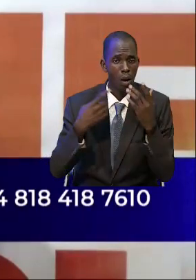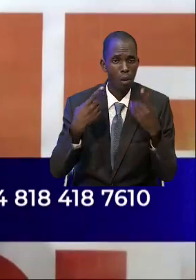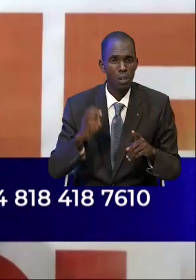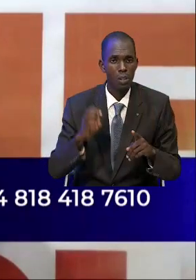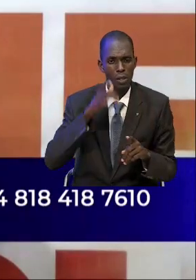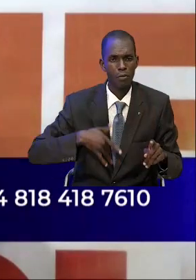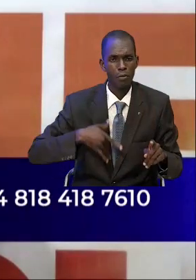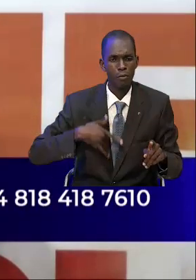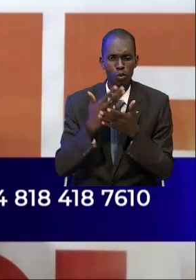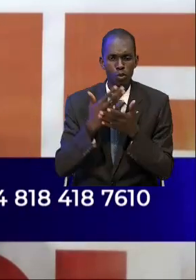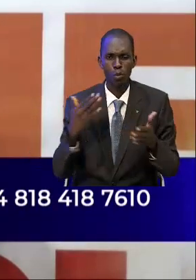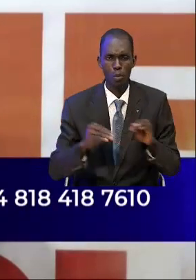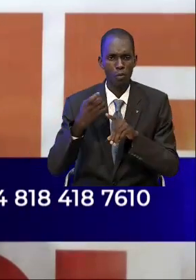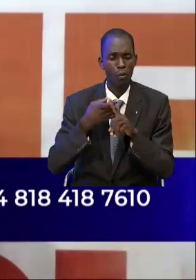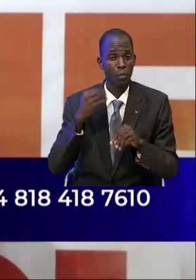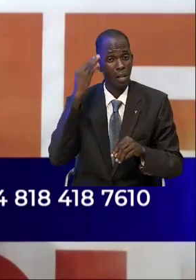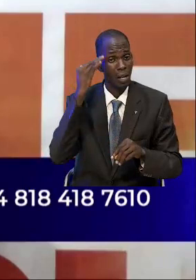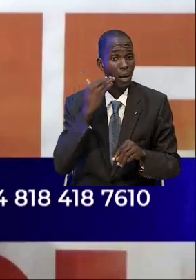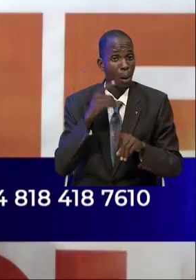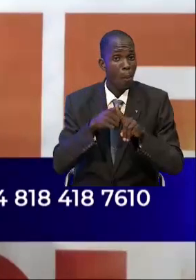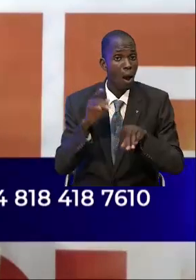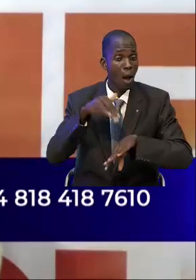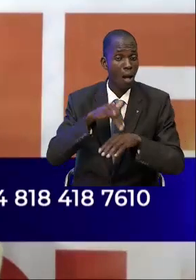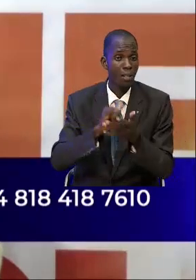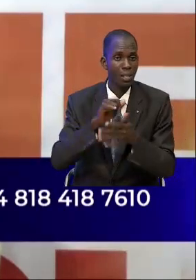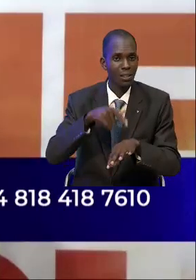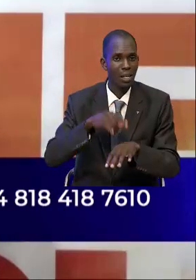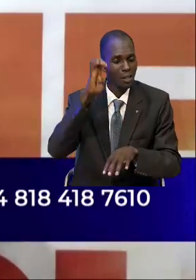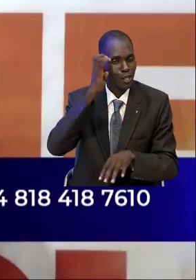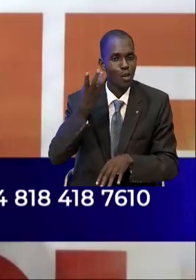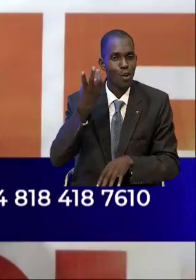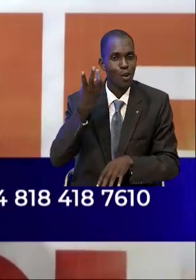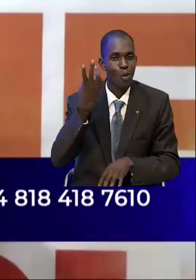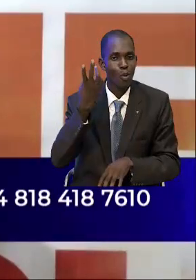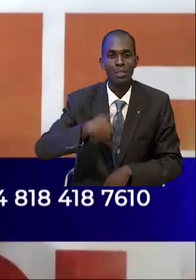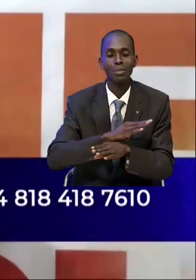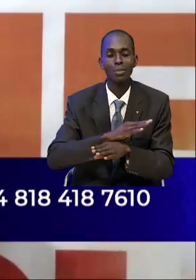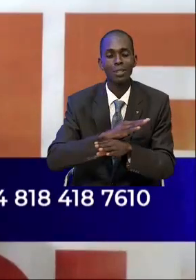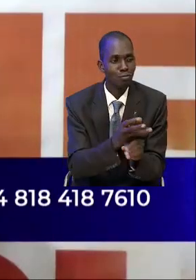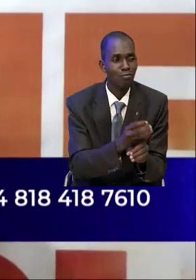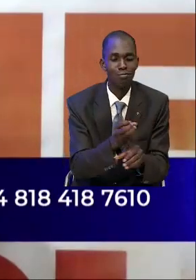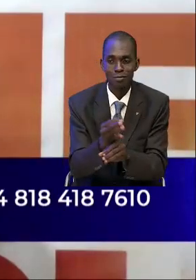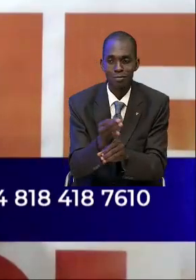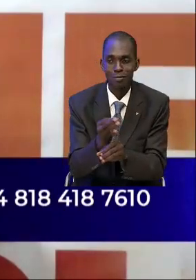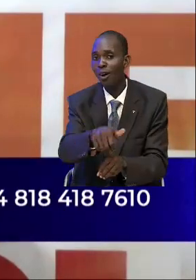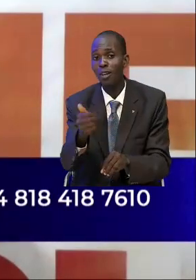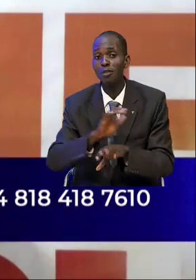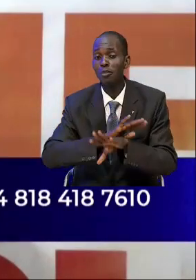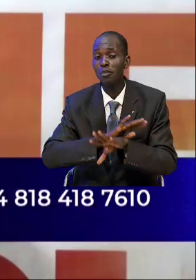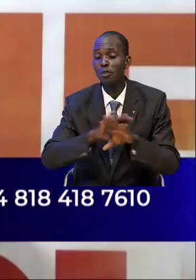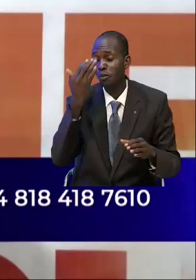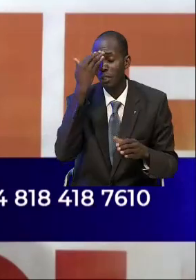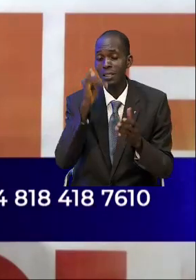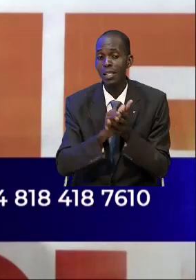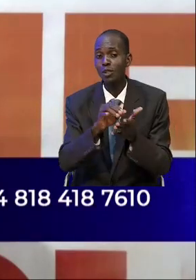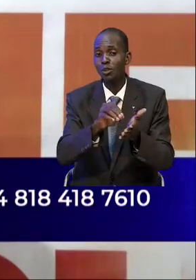I felt a cold sensation from my head running through. But at the time this happened, I was encouraging another person,